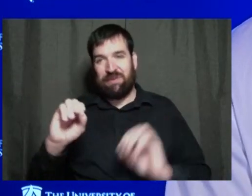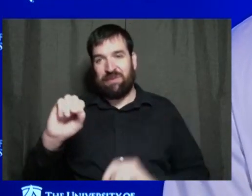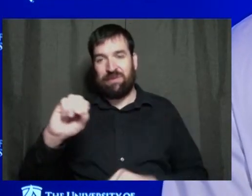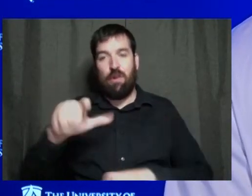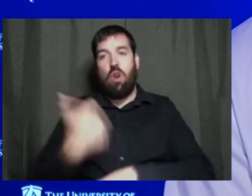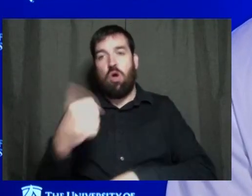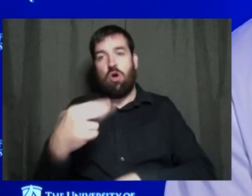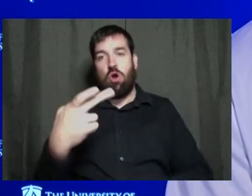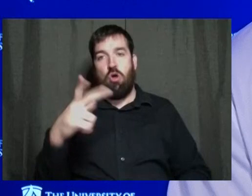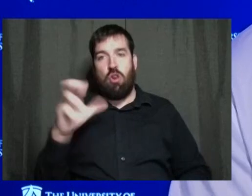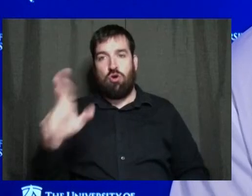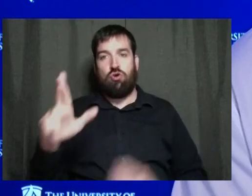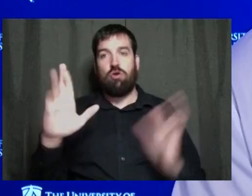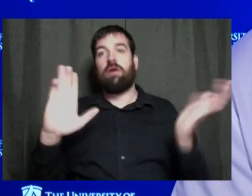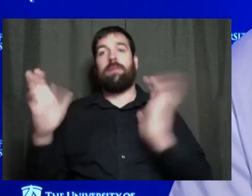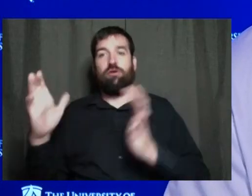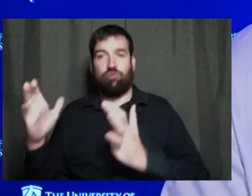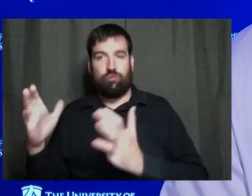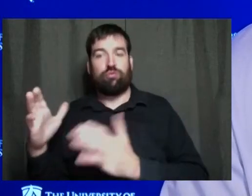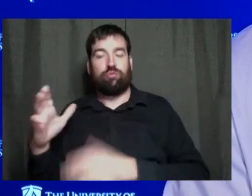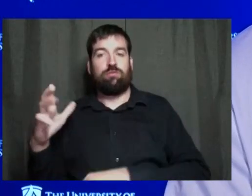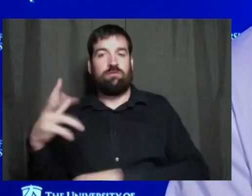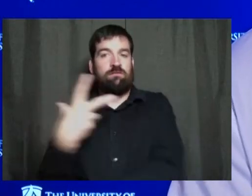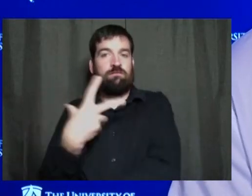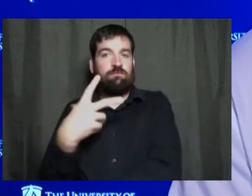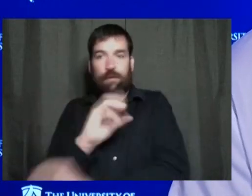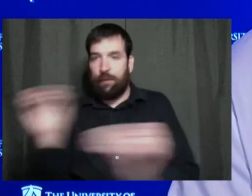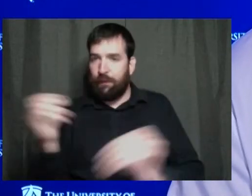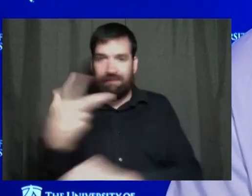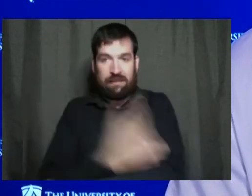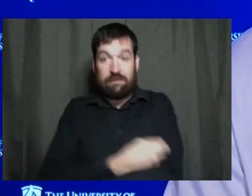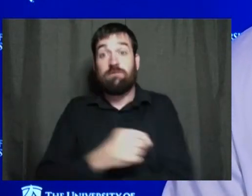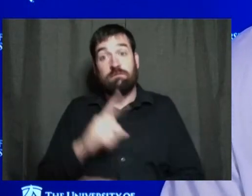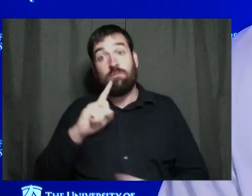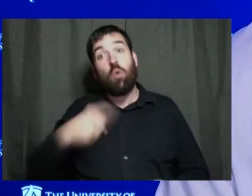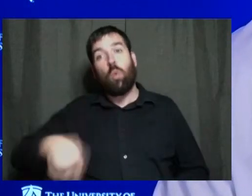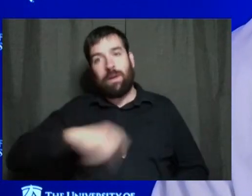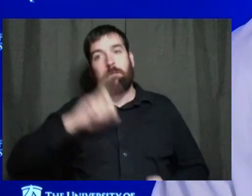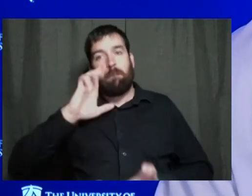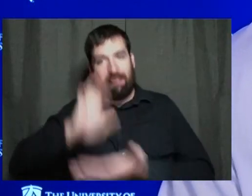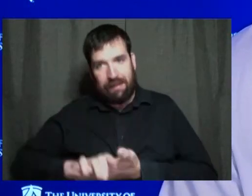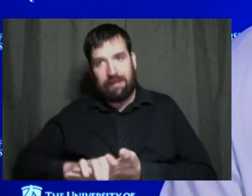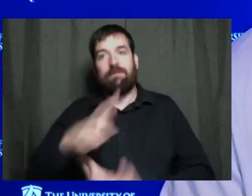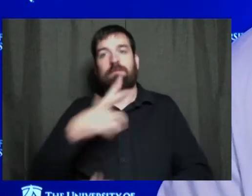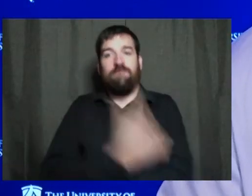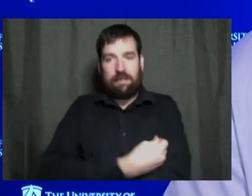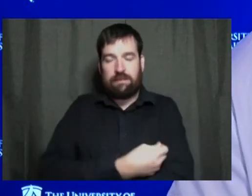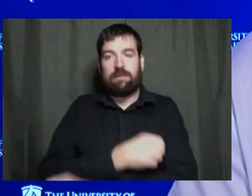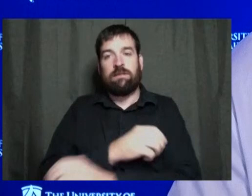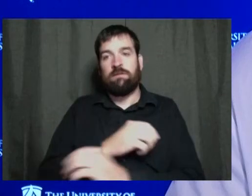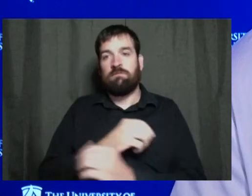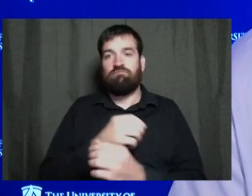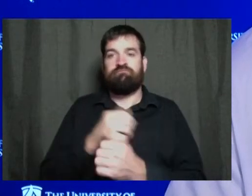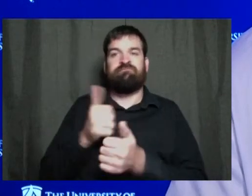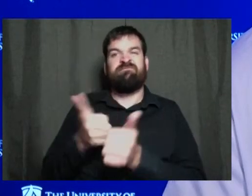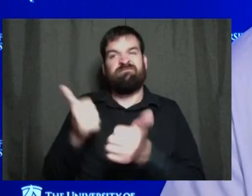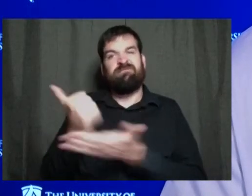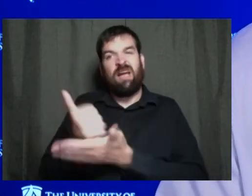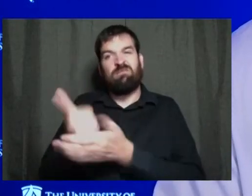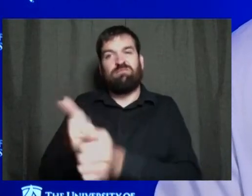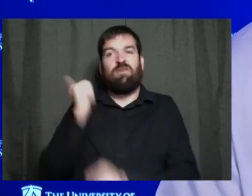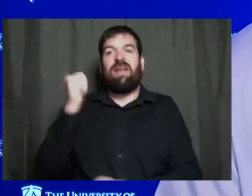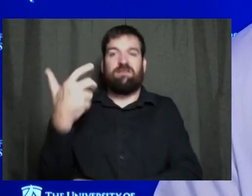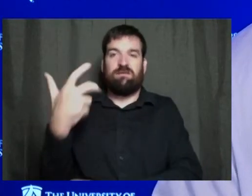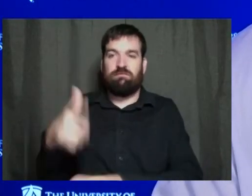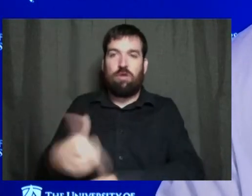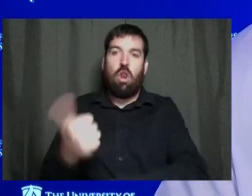unvaccinated. So we do believe that vaccination does reduce your risk of long haul syndrome. And again, as we stated earlier, one more reason to get